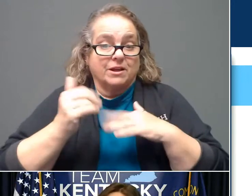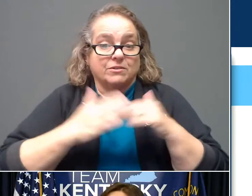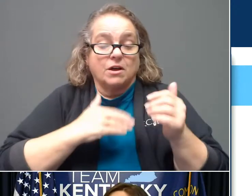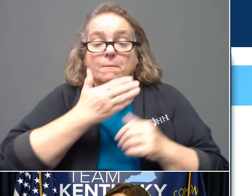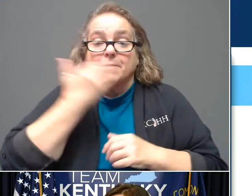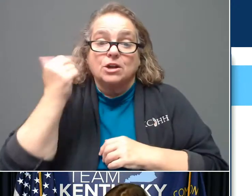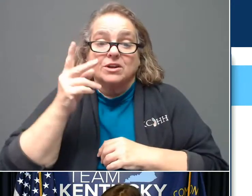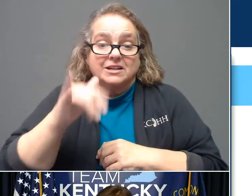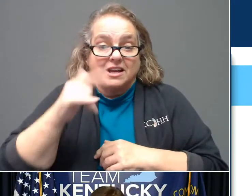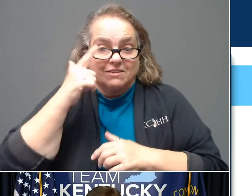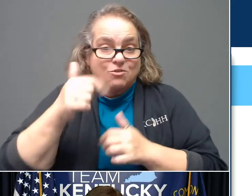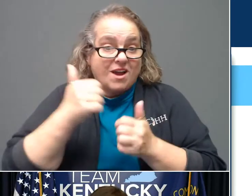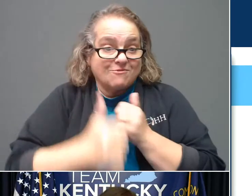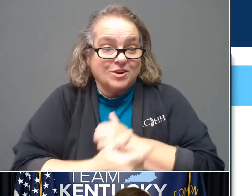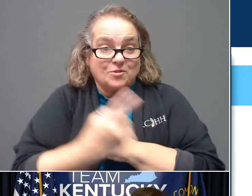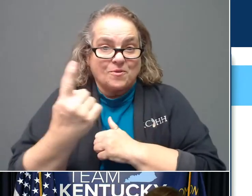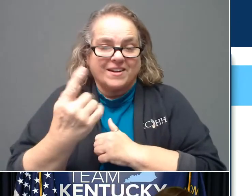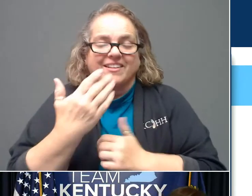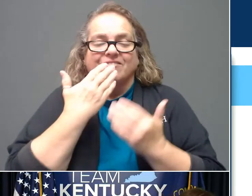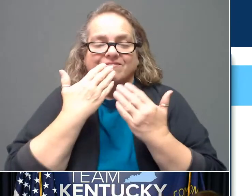Thank you. Governor Beshear.